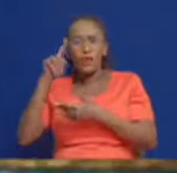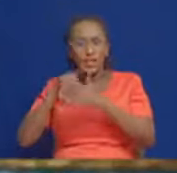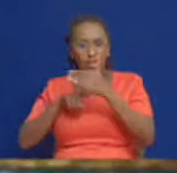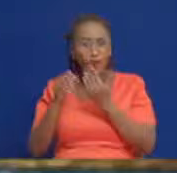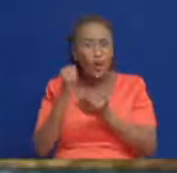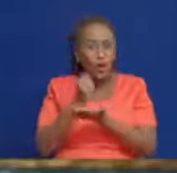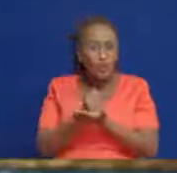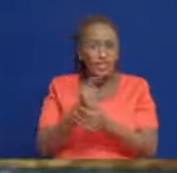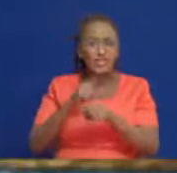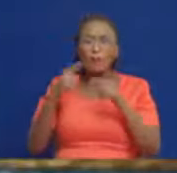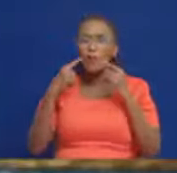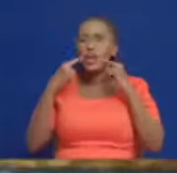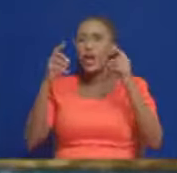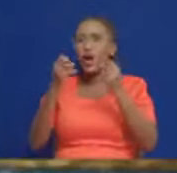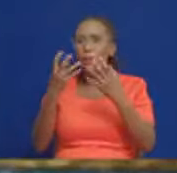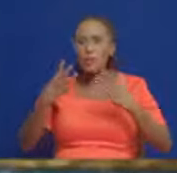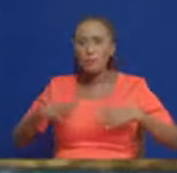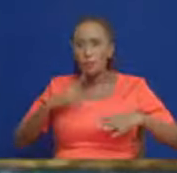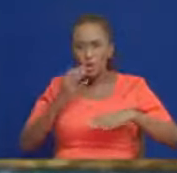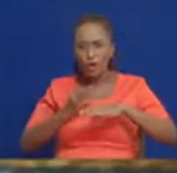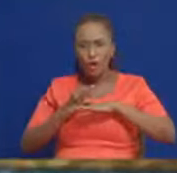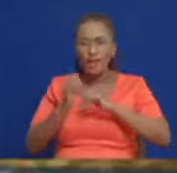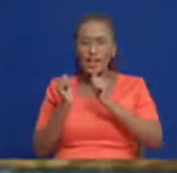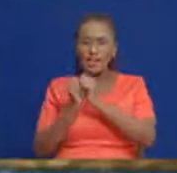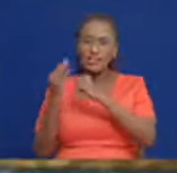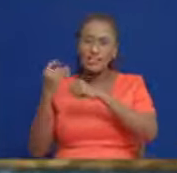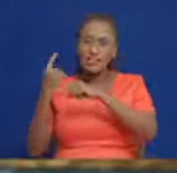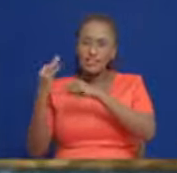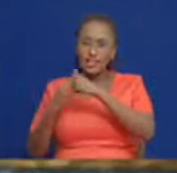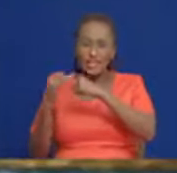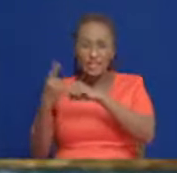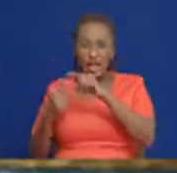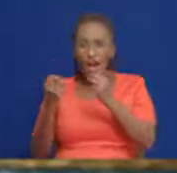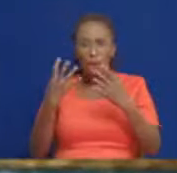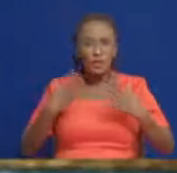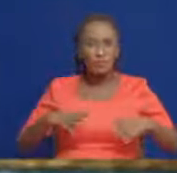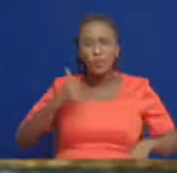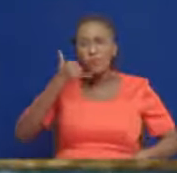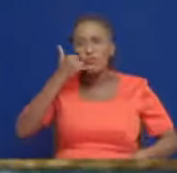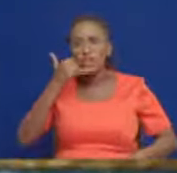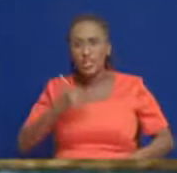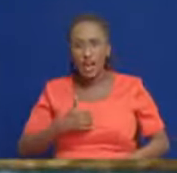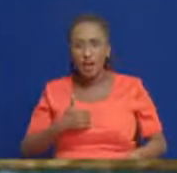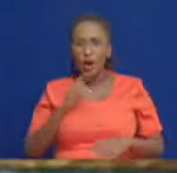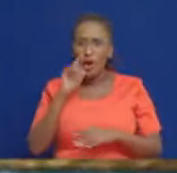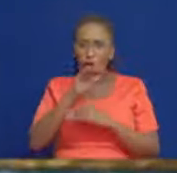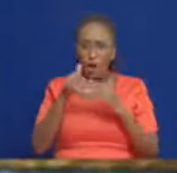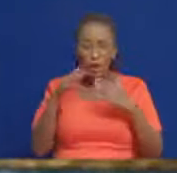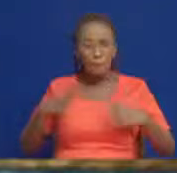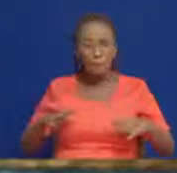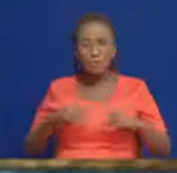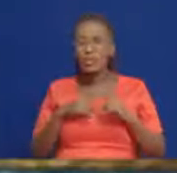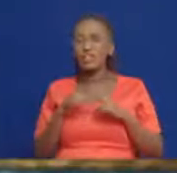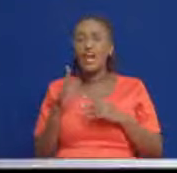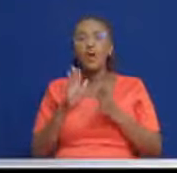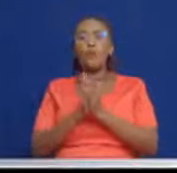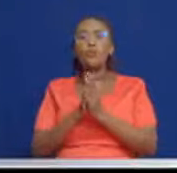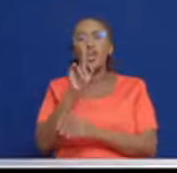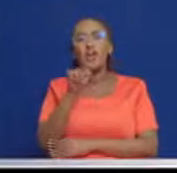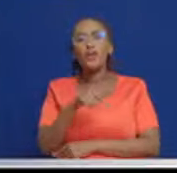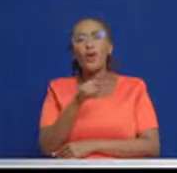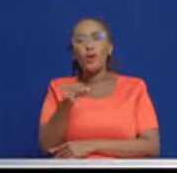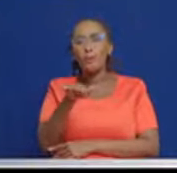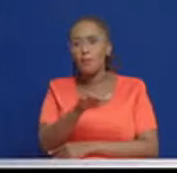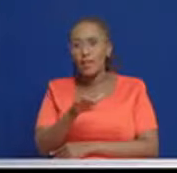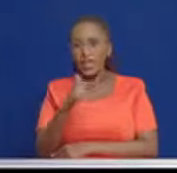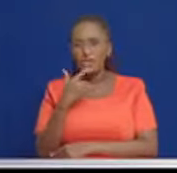announced how many people are over 18 years, how many people have mobile phones. Mm-hmm. Everybody must, you know, you're starting it from the wrong place. Mm-hmm.